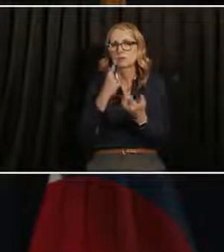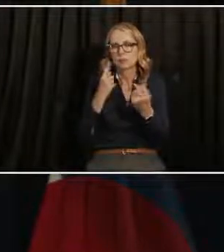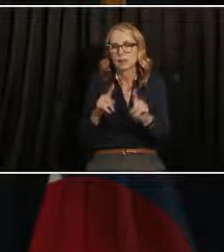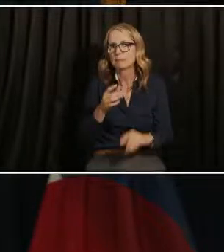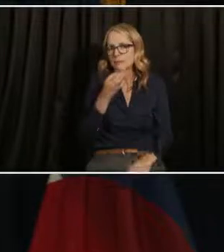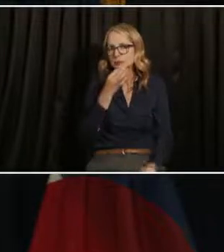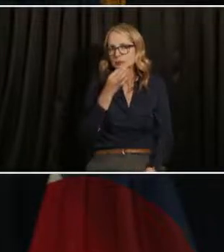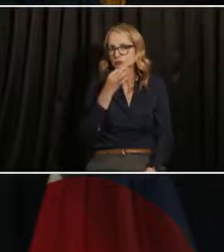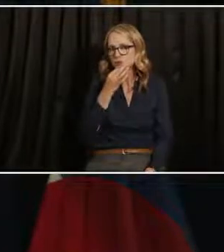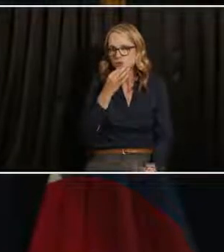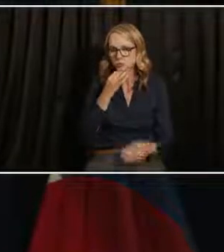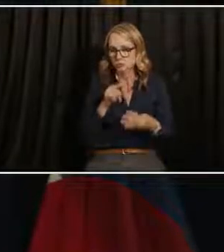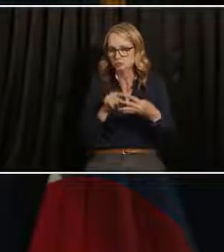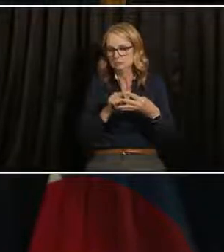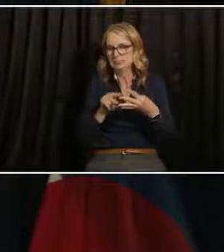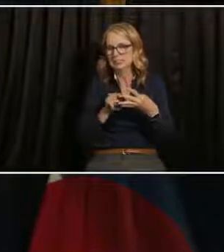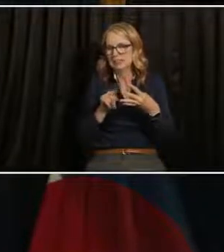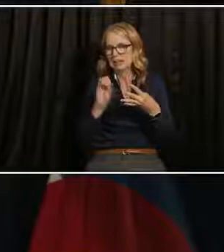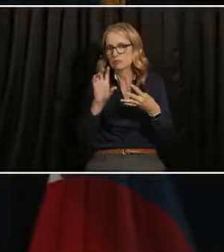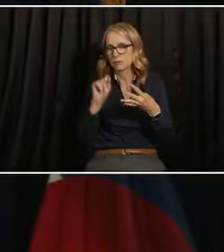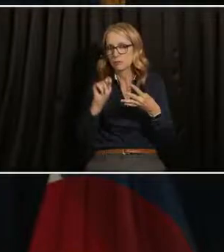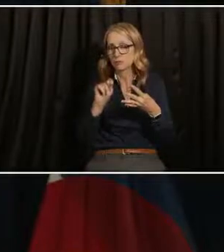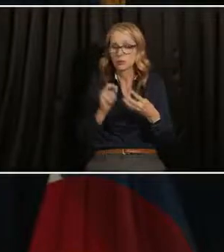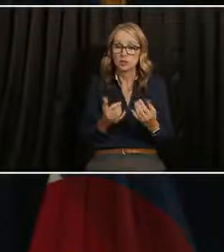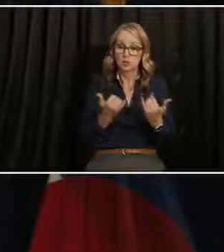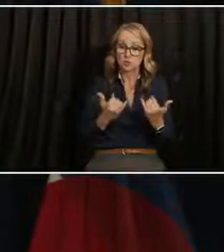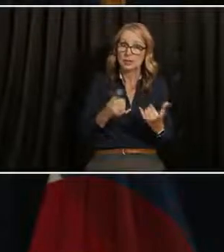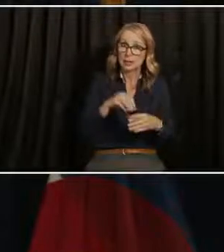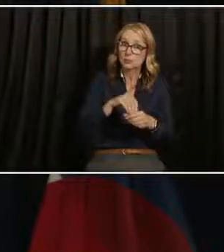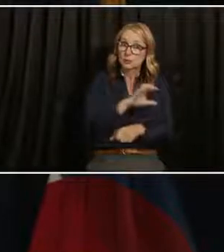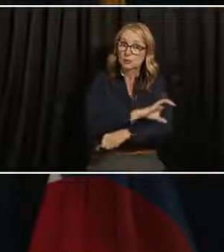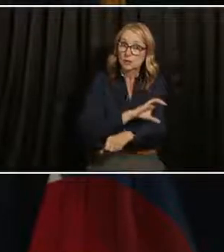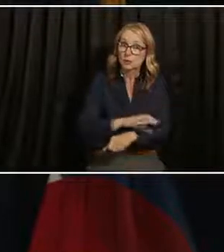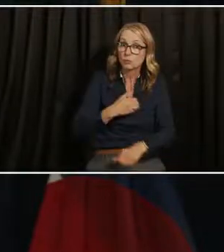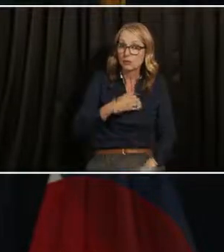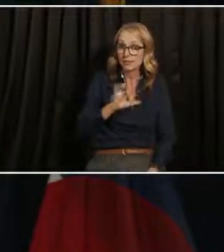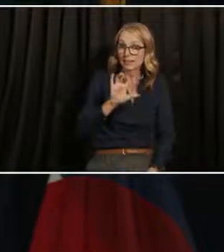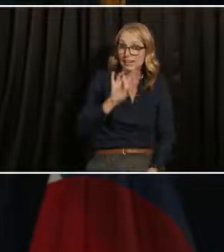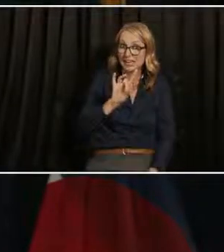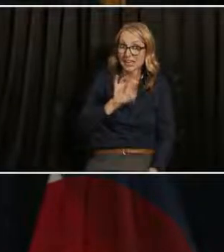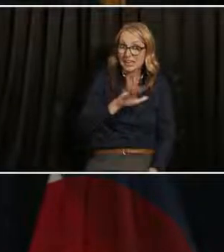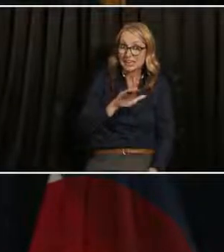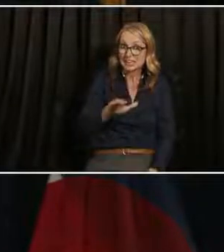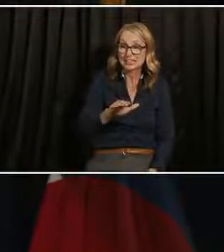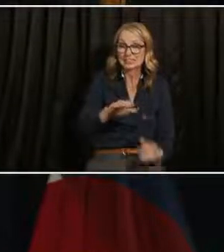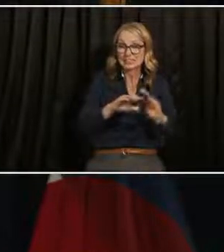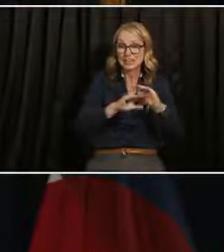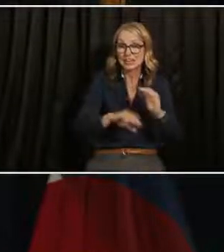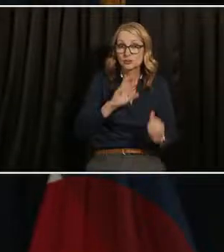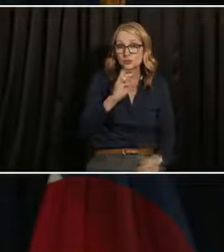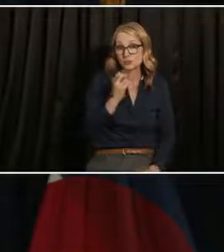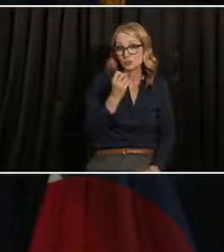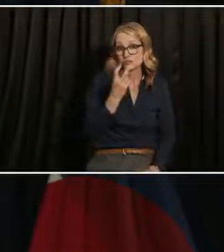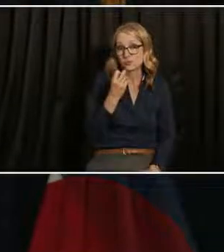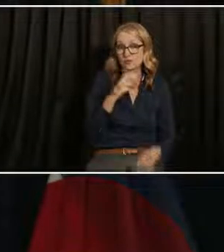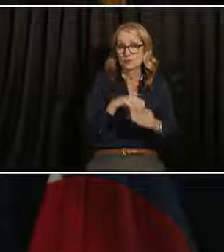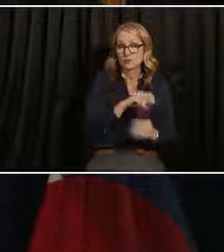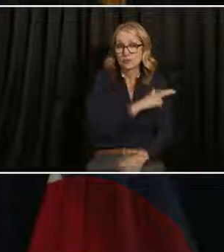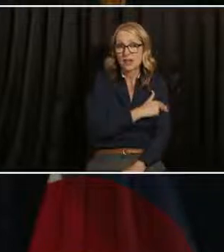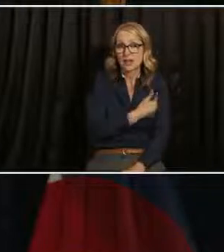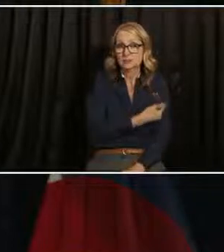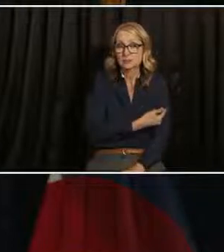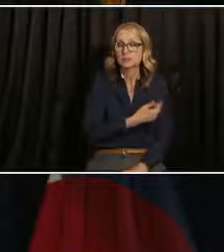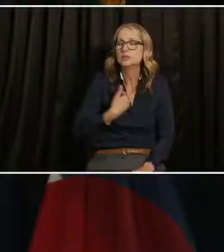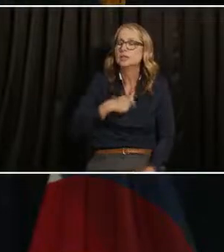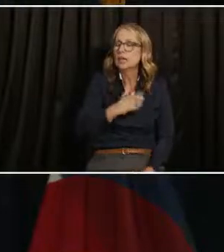only are 8 kids under 12 hospitalized today, but that is also a major way that the virus continues to spread in our state because the